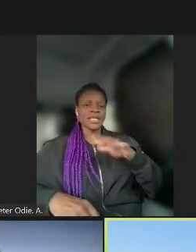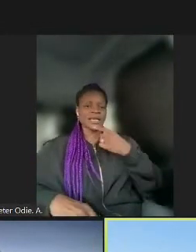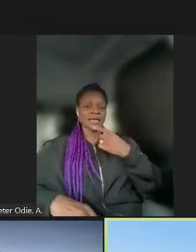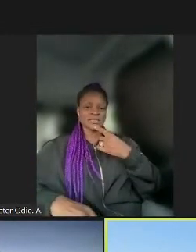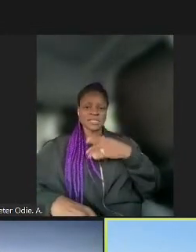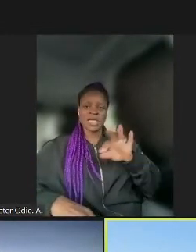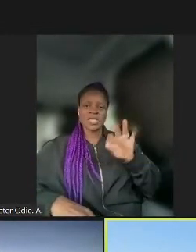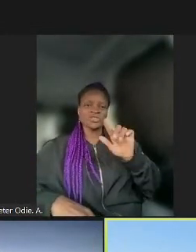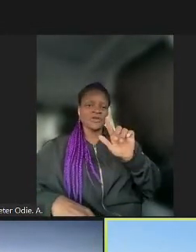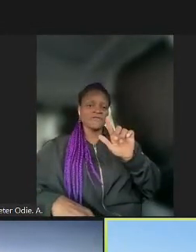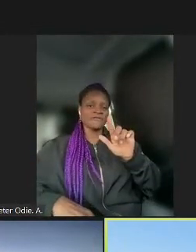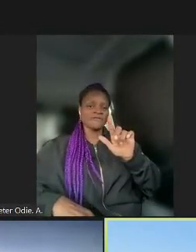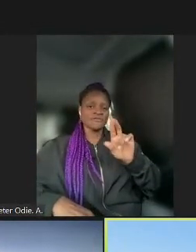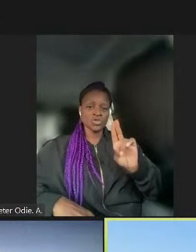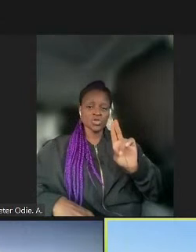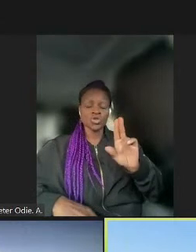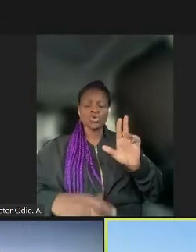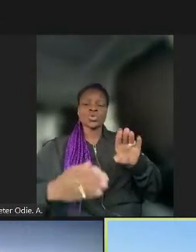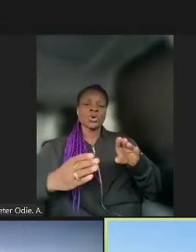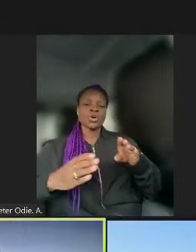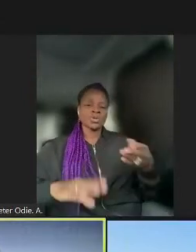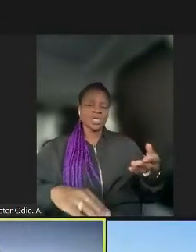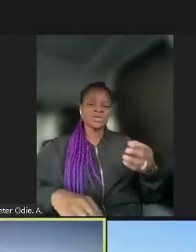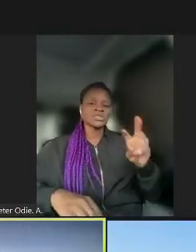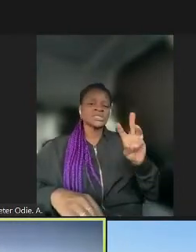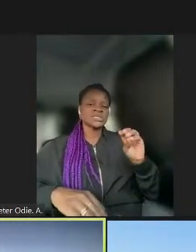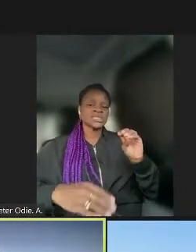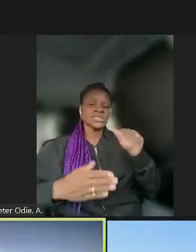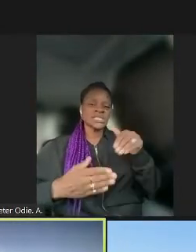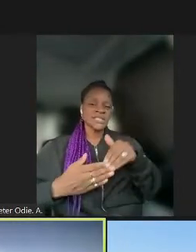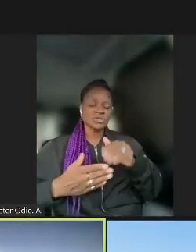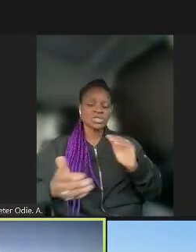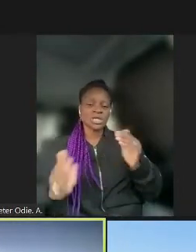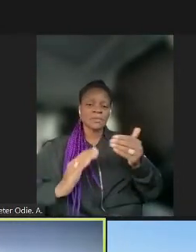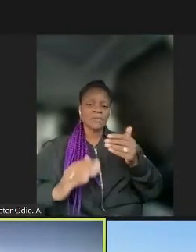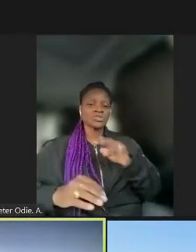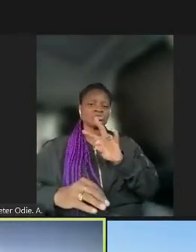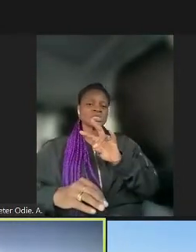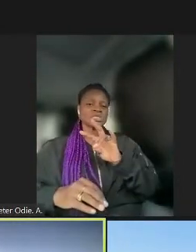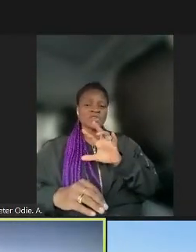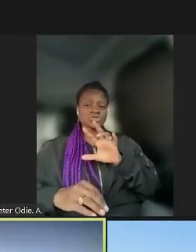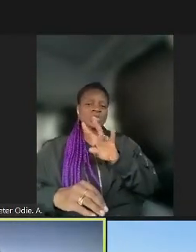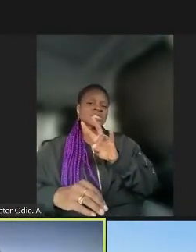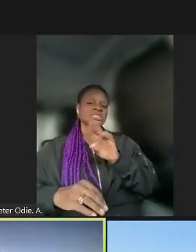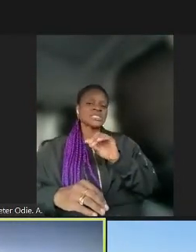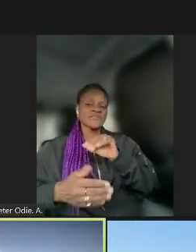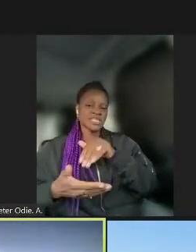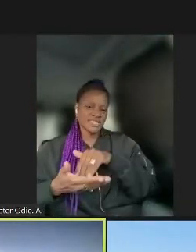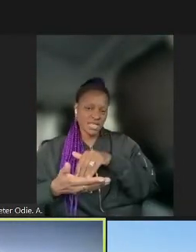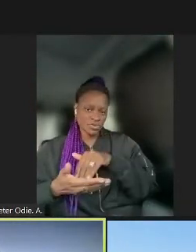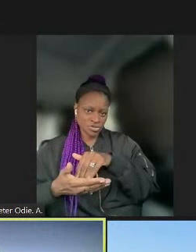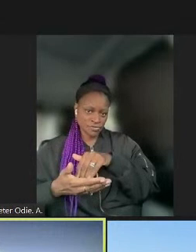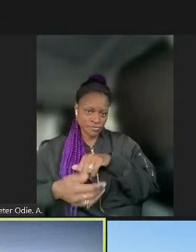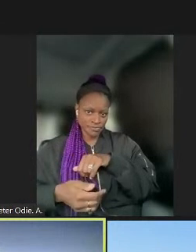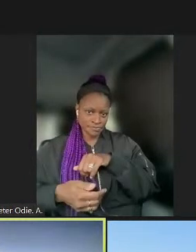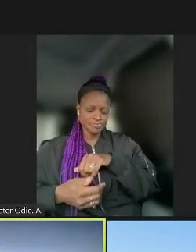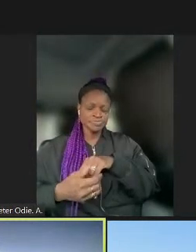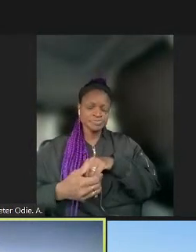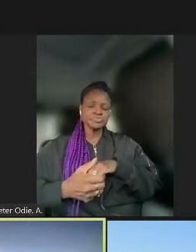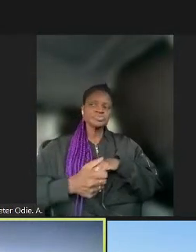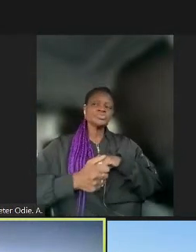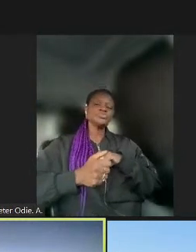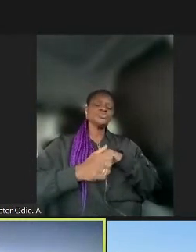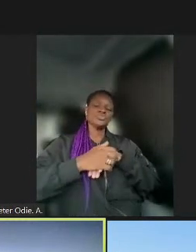is 770,000. And I think it's a very good time for us to make the point that we